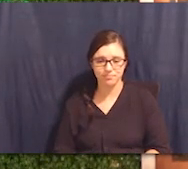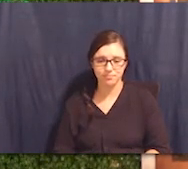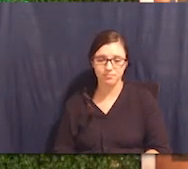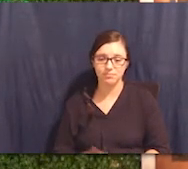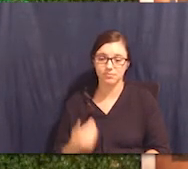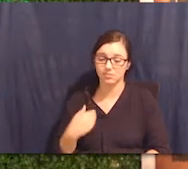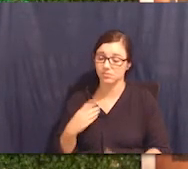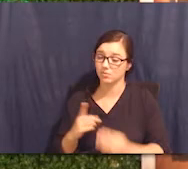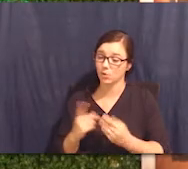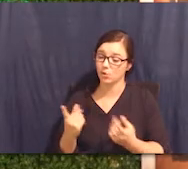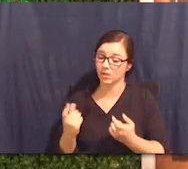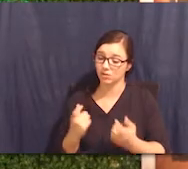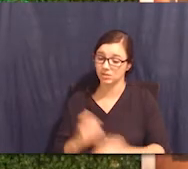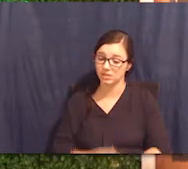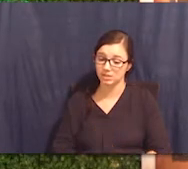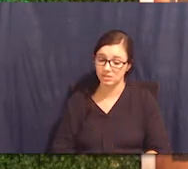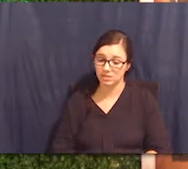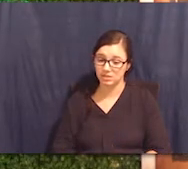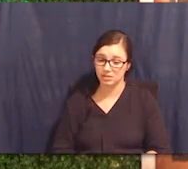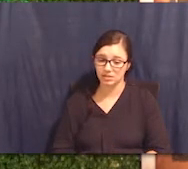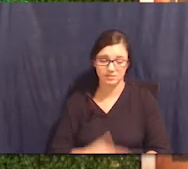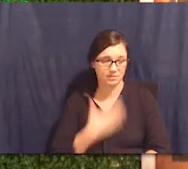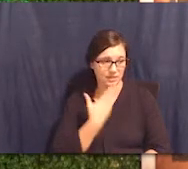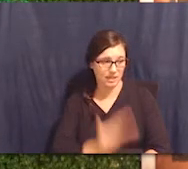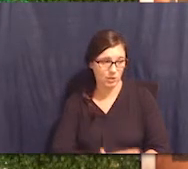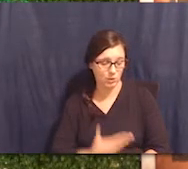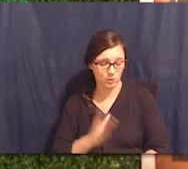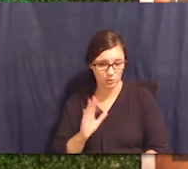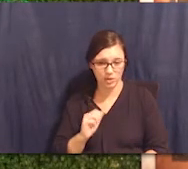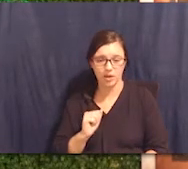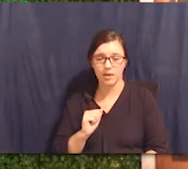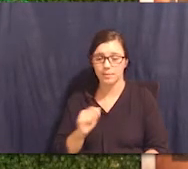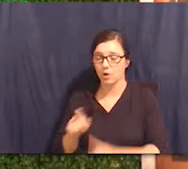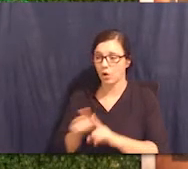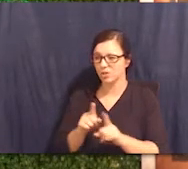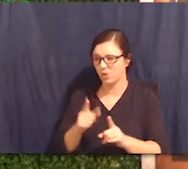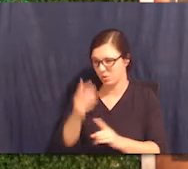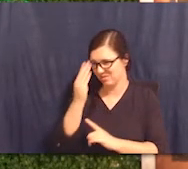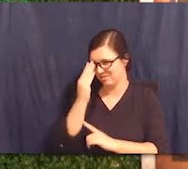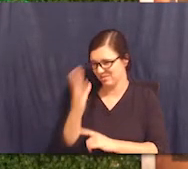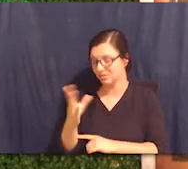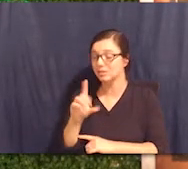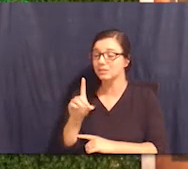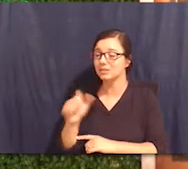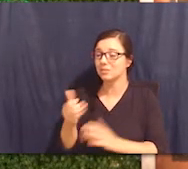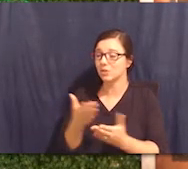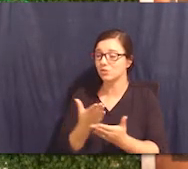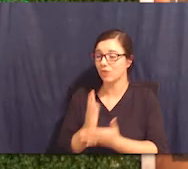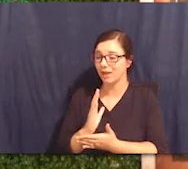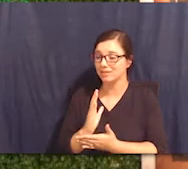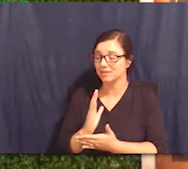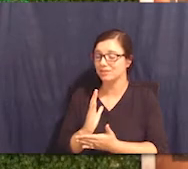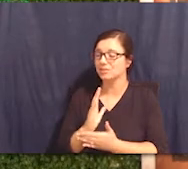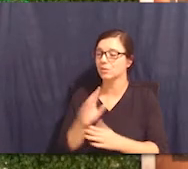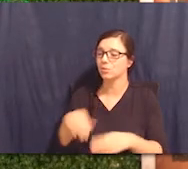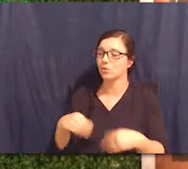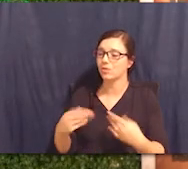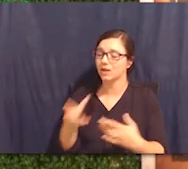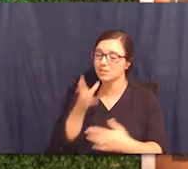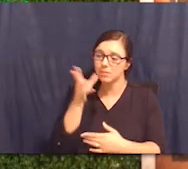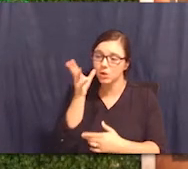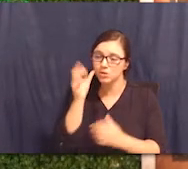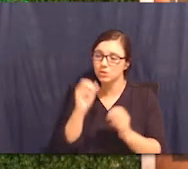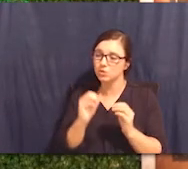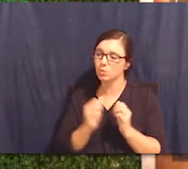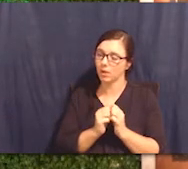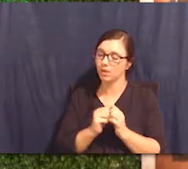All right, do we have any more questions? Thank you. You also might want to be aware that Disability Rights provides